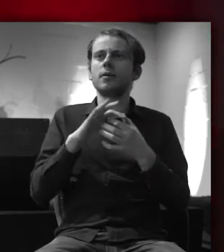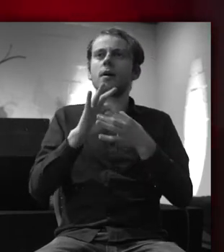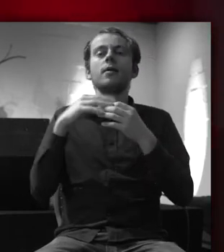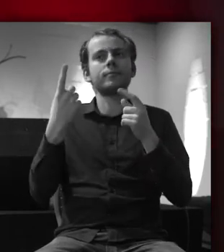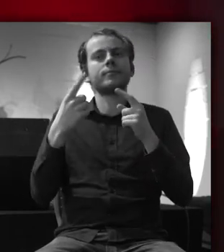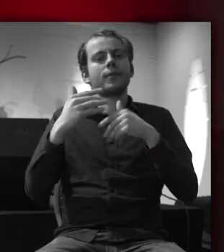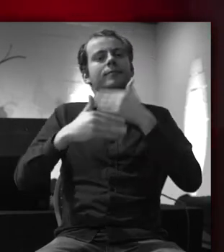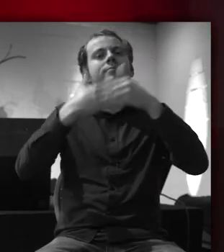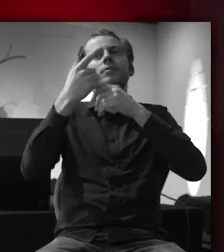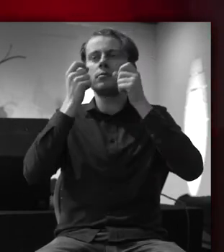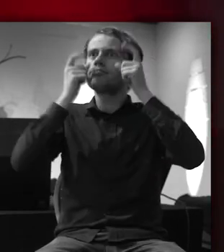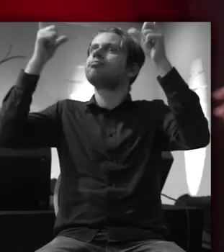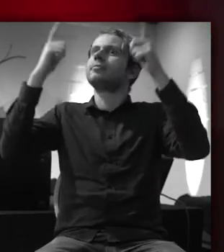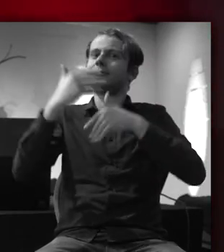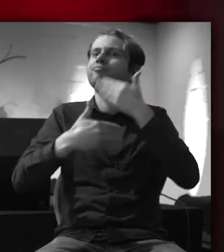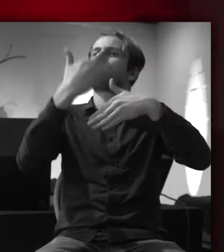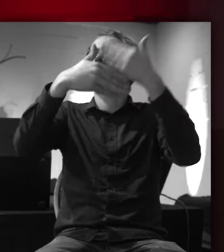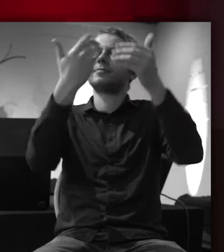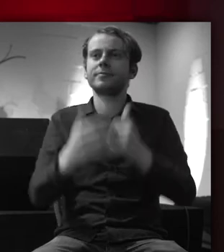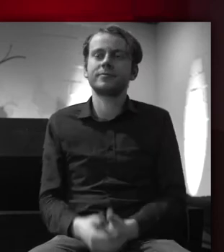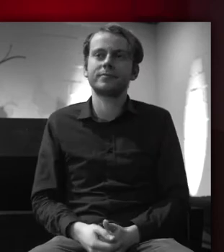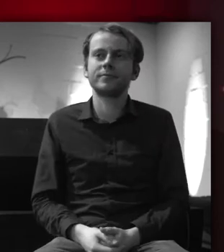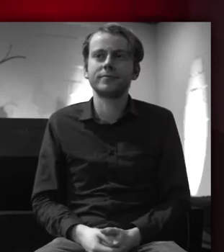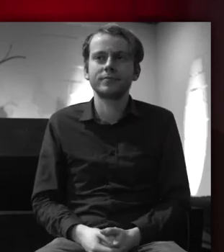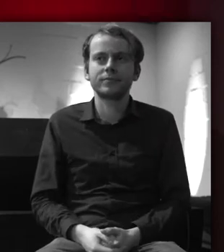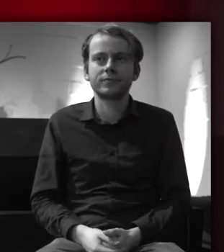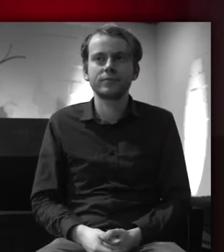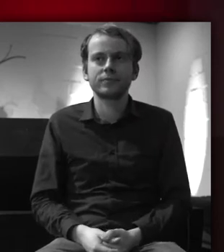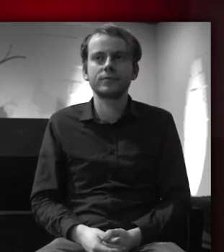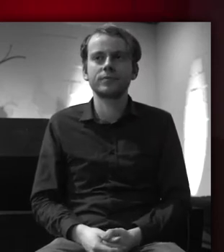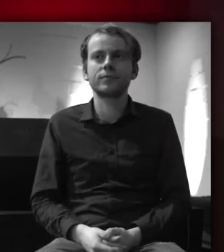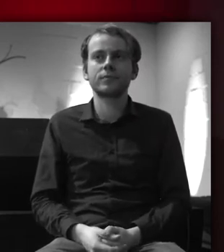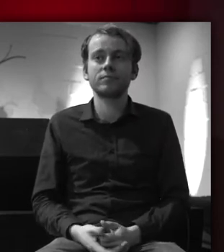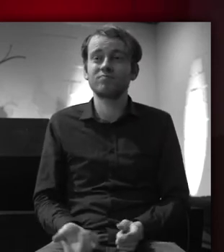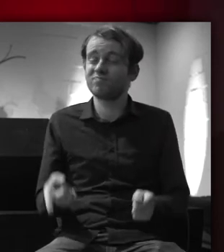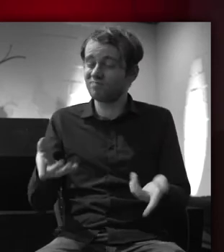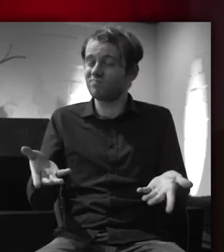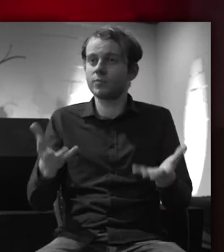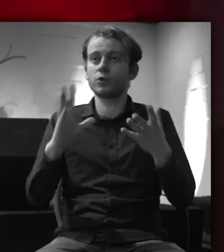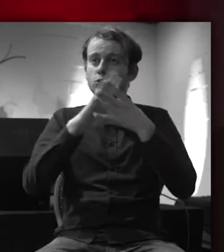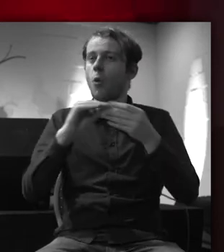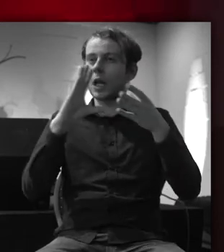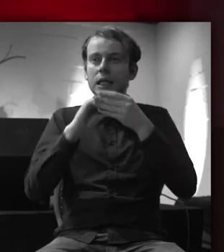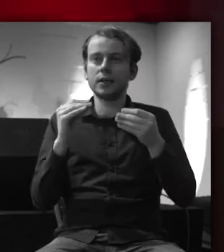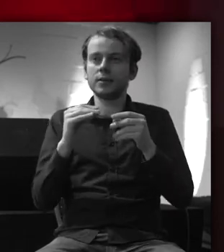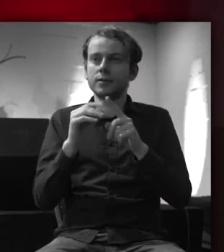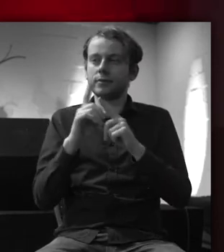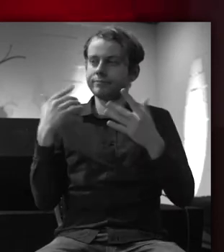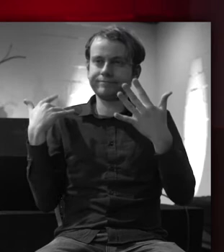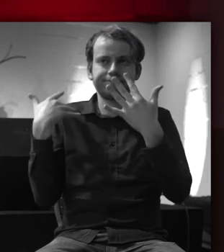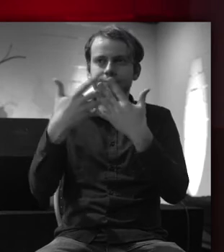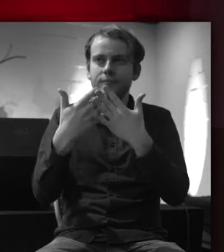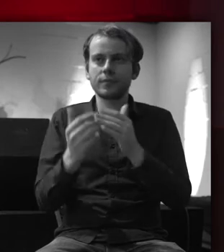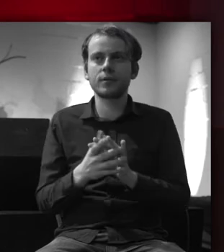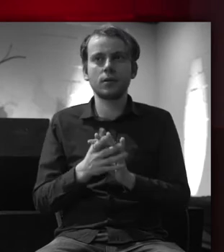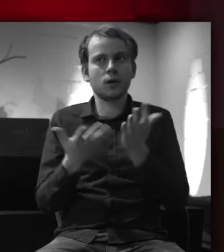One of the very inspiring stories that happened to me, and it was as well eye-enlightening. Last year, we had a